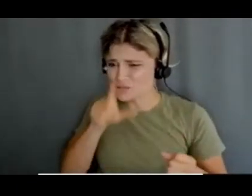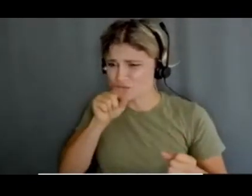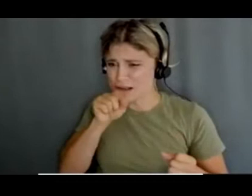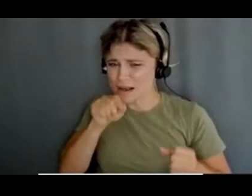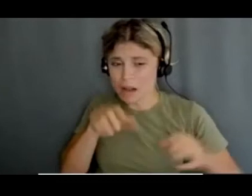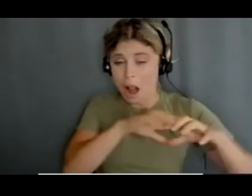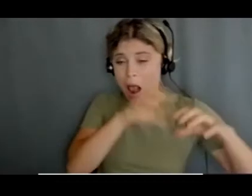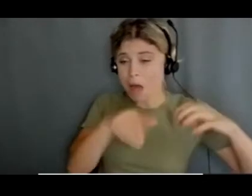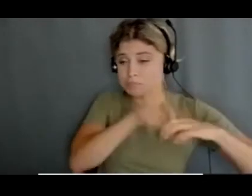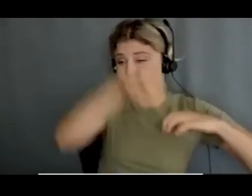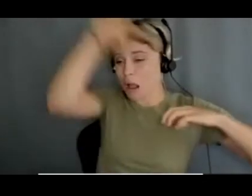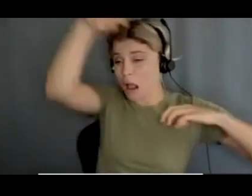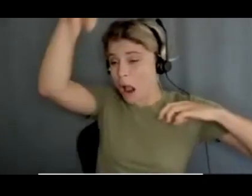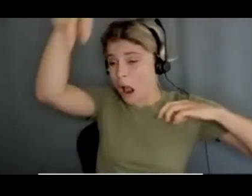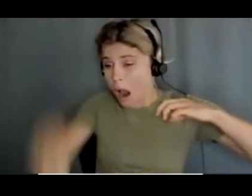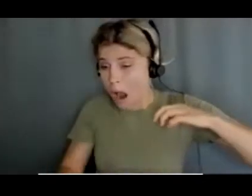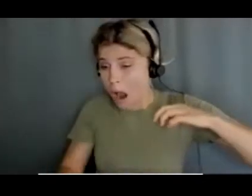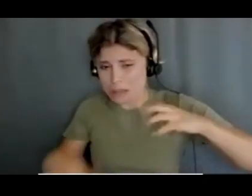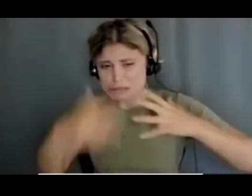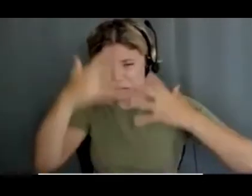and Marilyn were frightened.